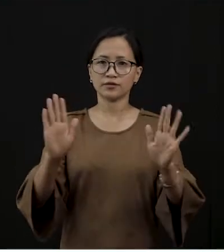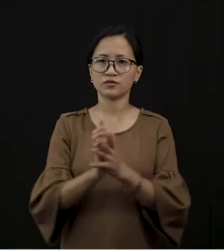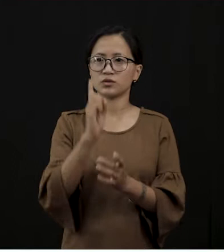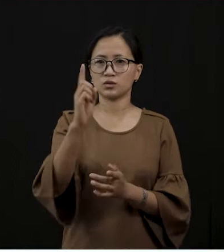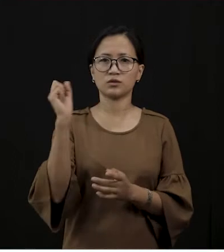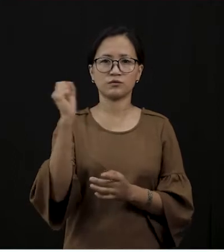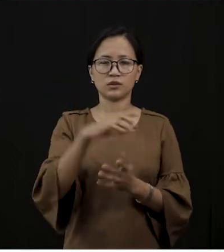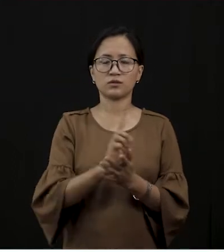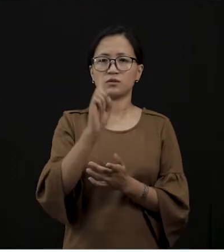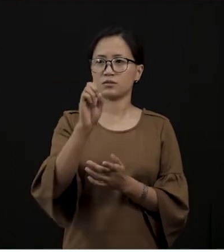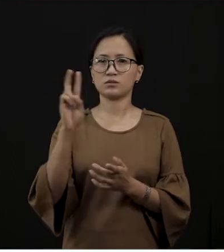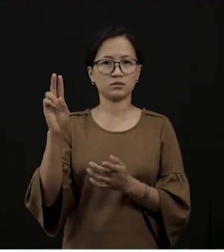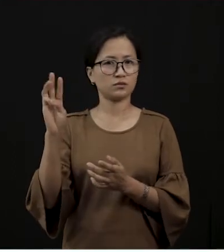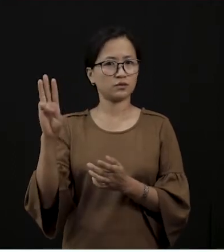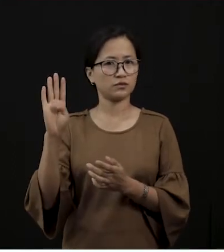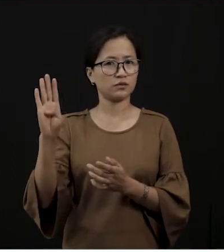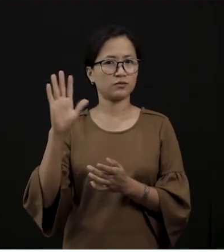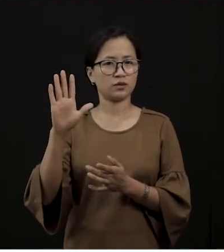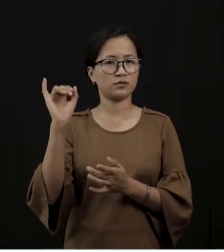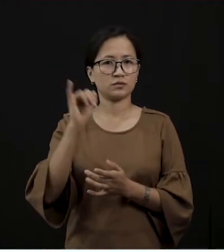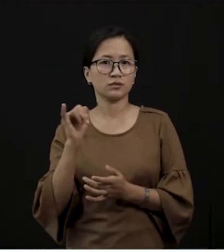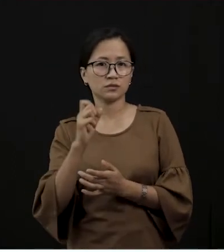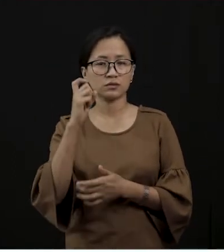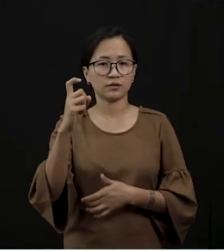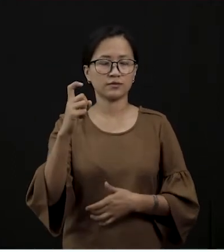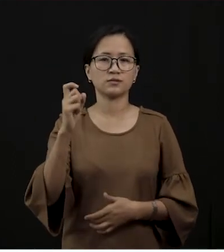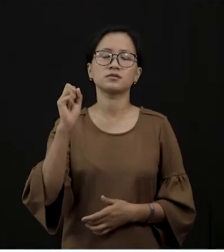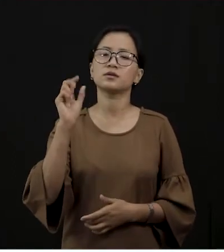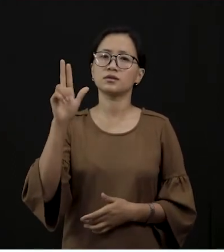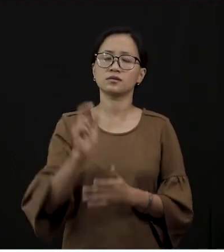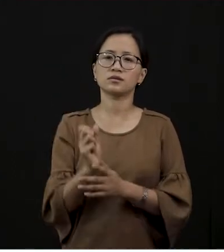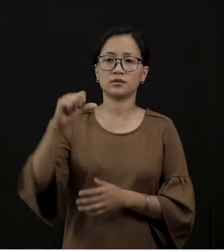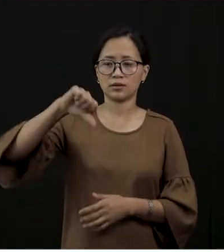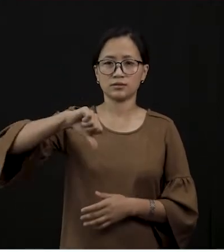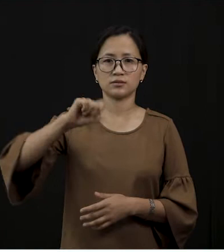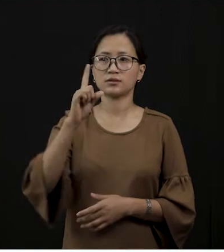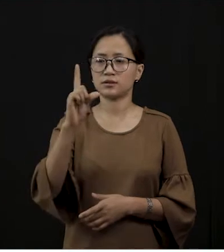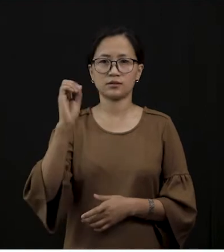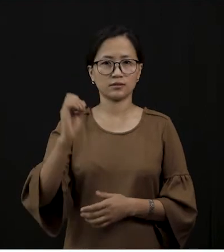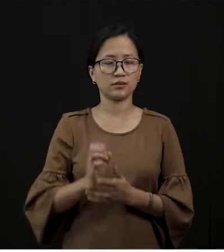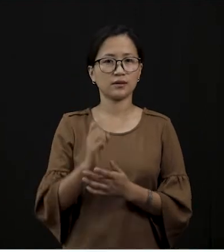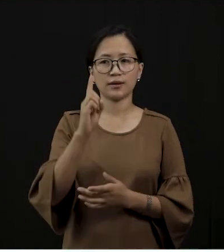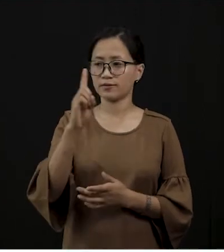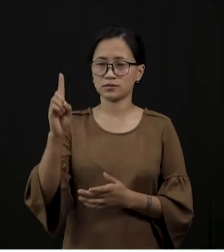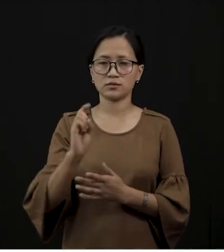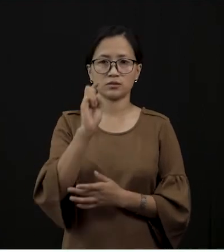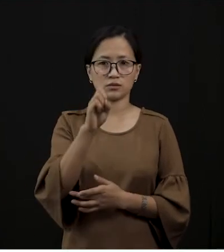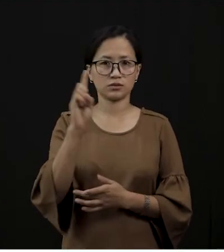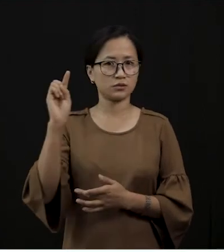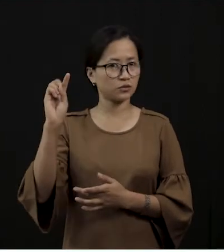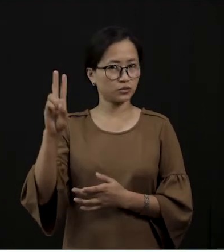3, 4, 5, 6, 7, 8, 9, 10,